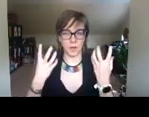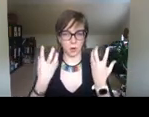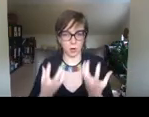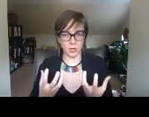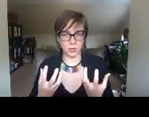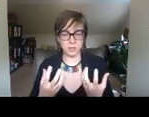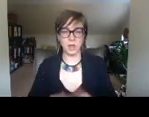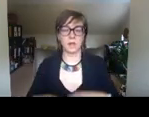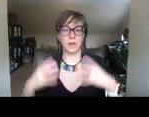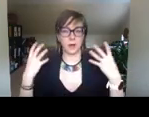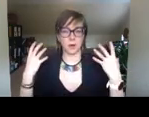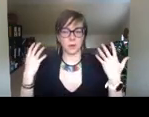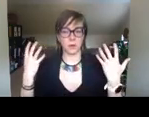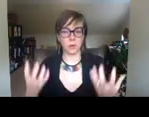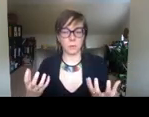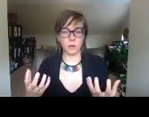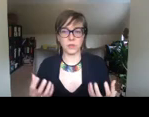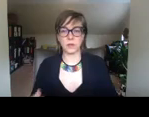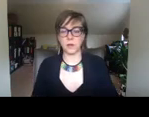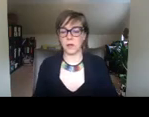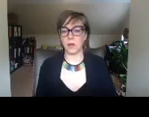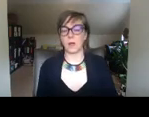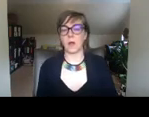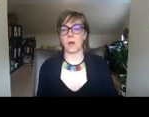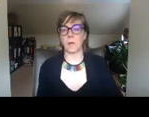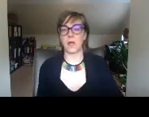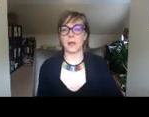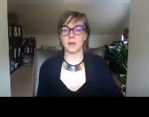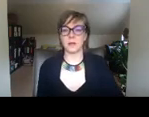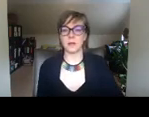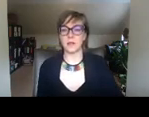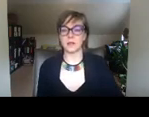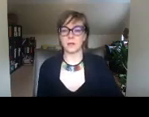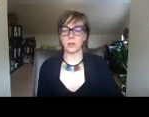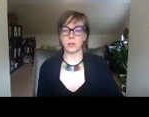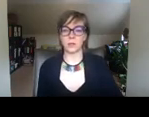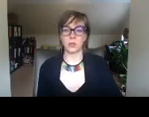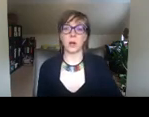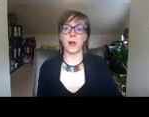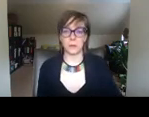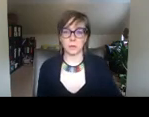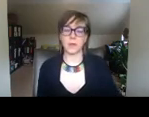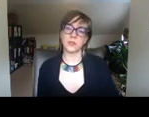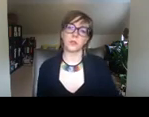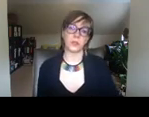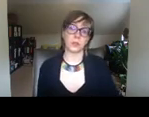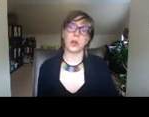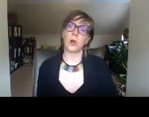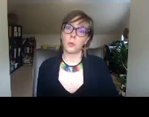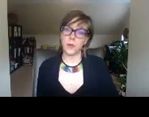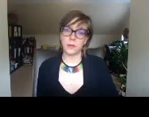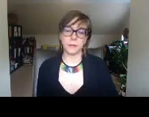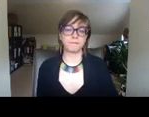right? They are agents, they are their own person, and instead of doing research about them, let's do